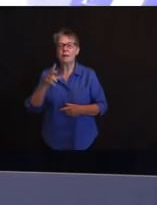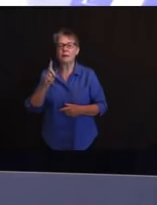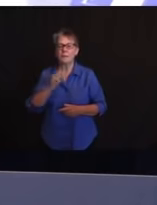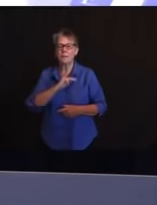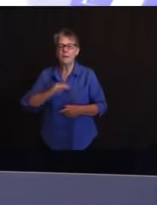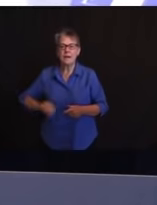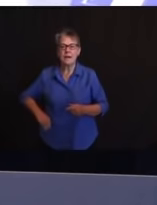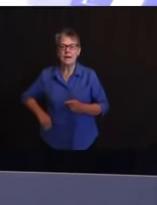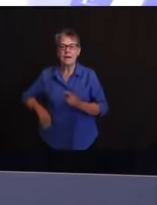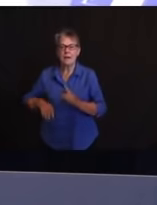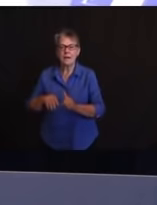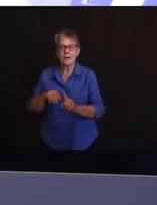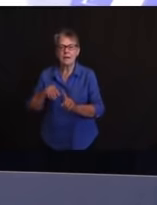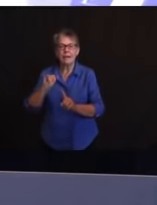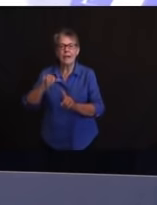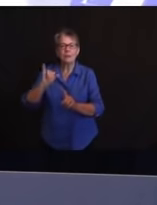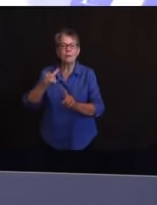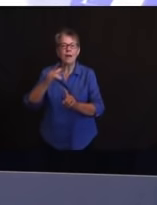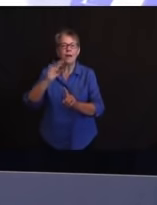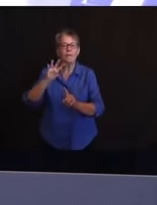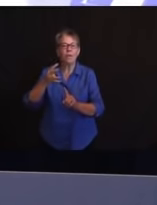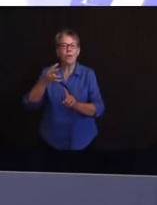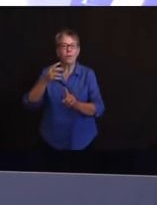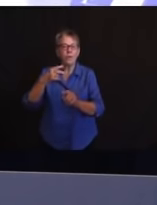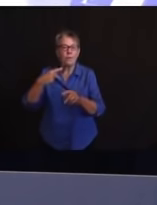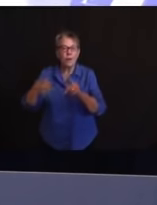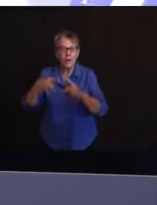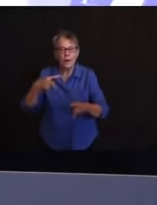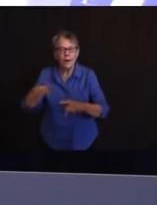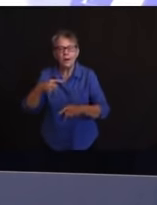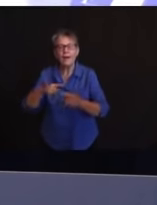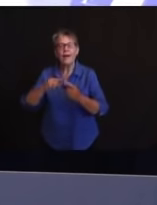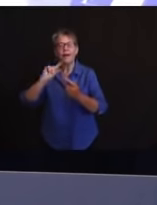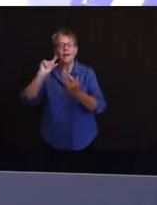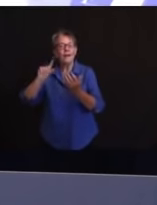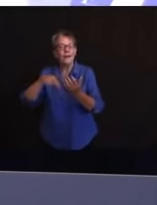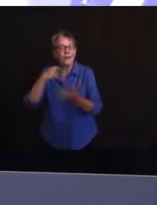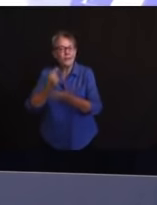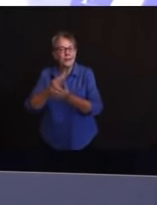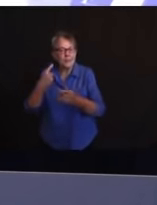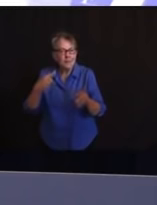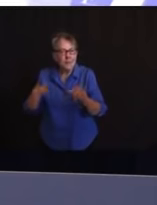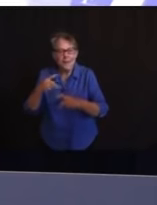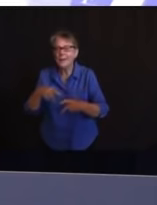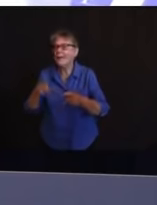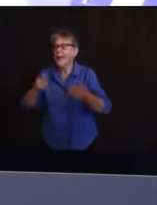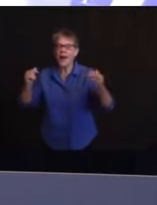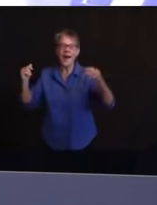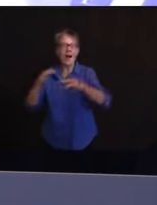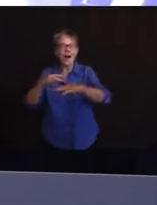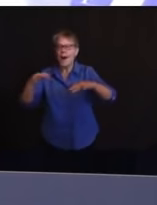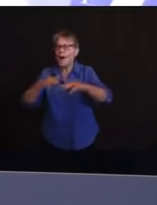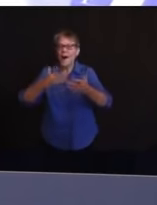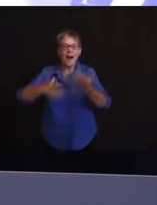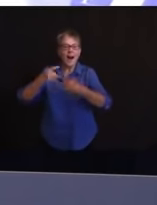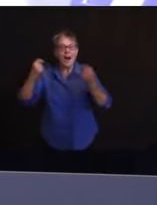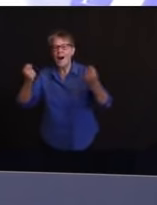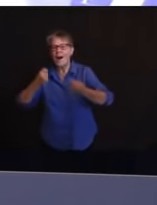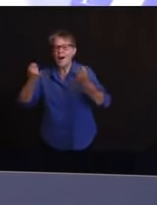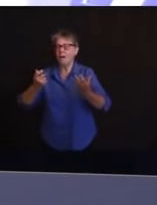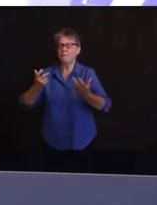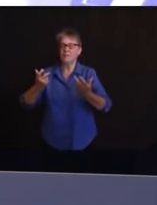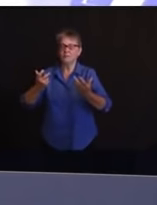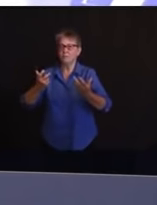a reminder, in our state, we have seen an increase in the percentage of cases between the ages of 18